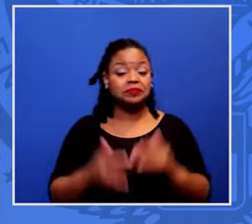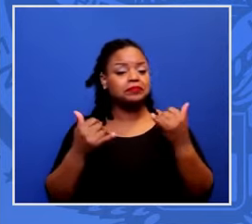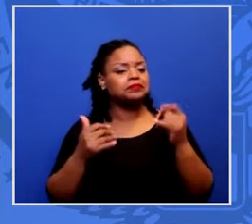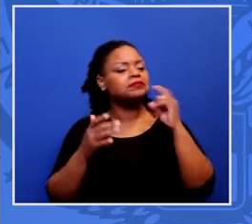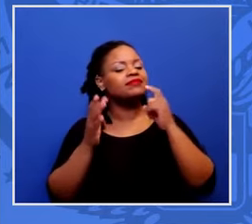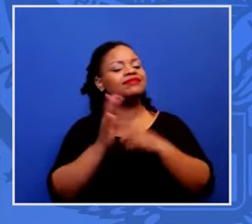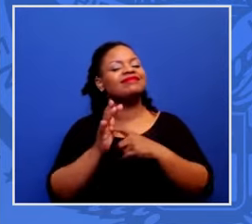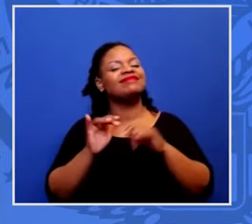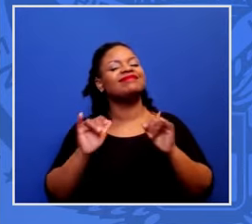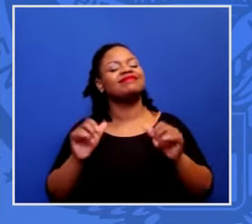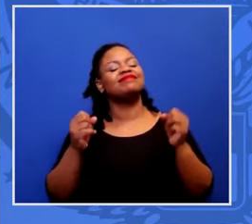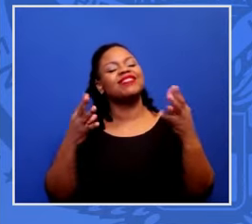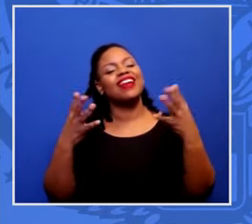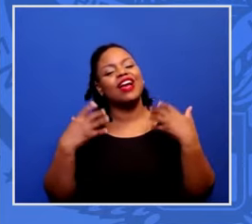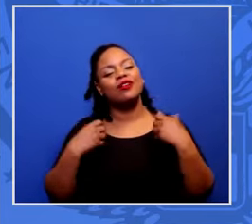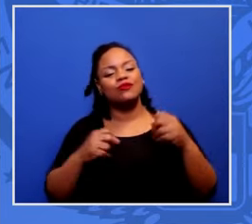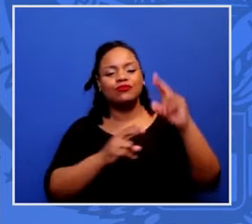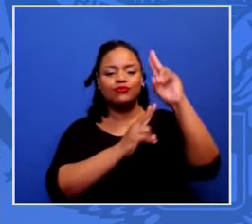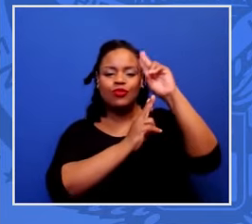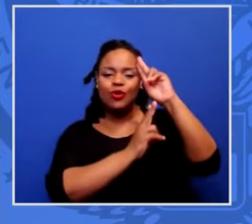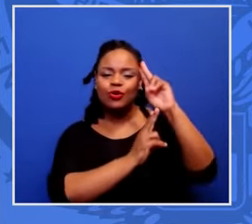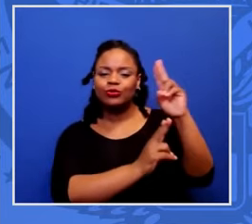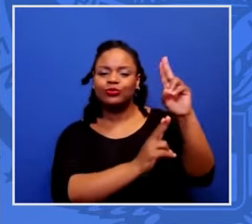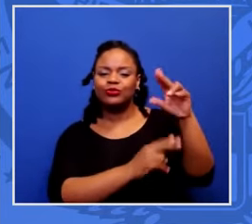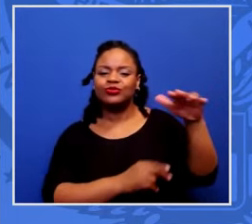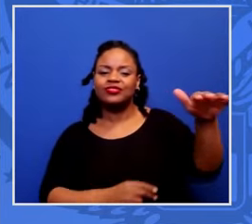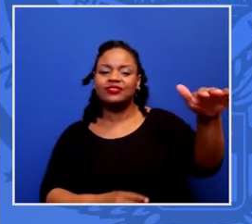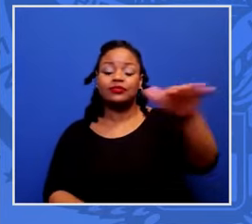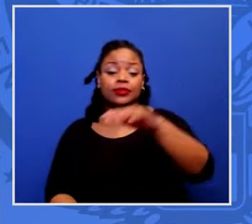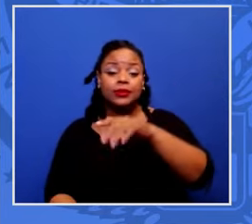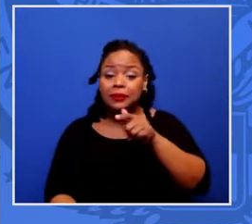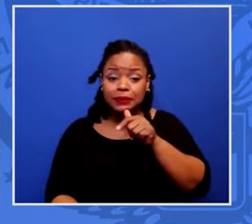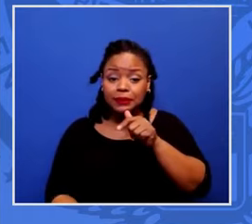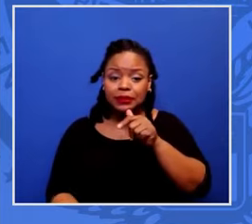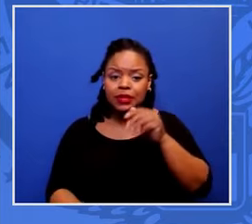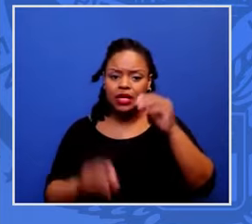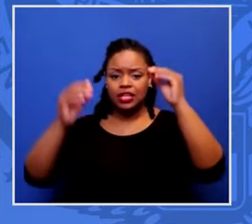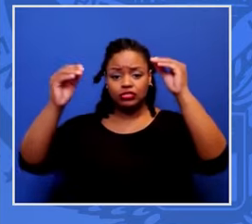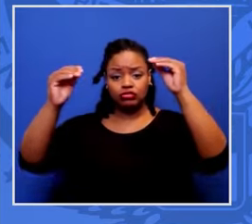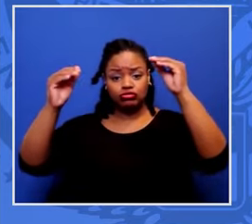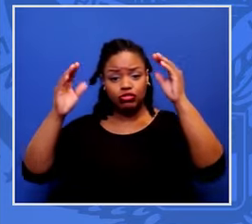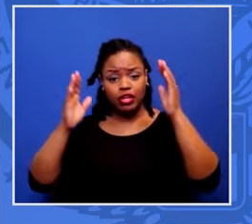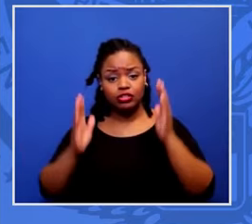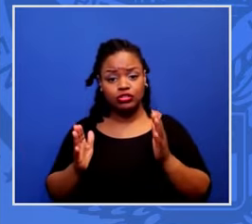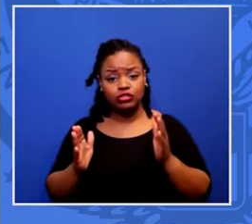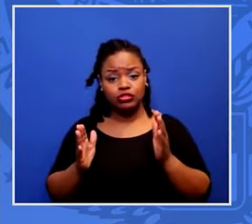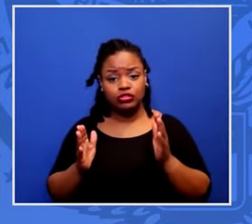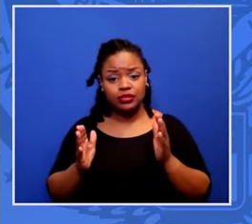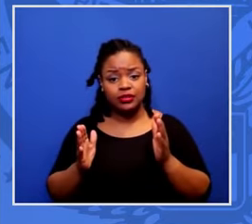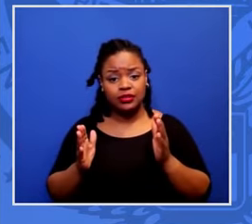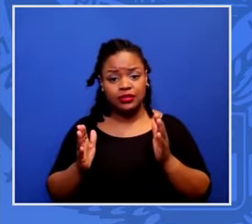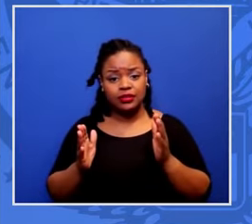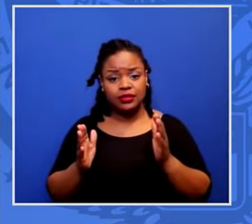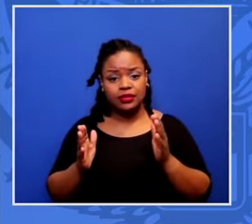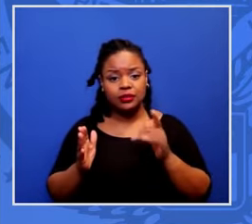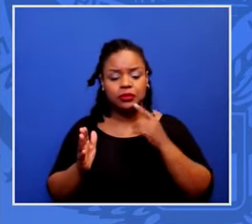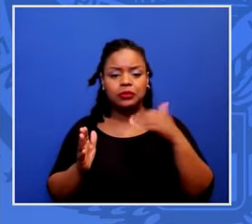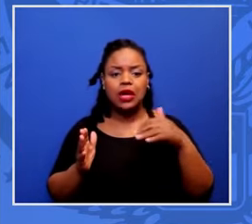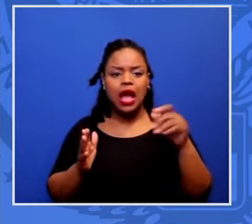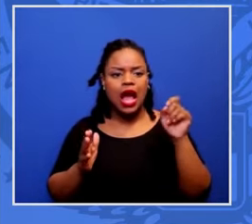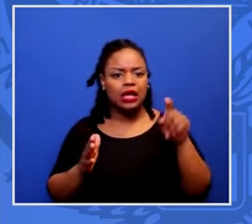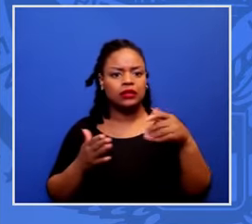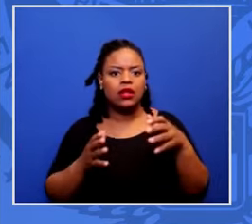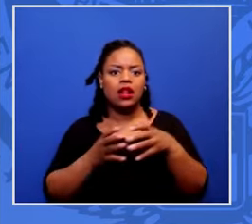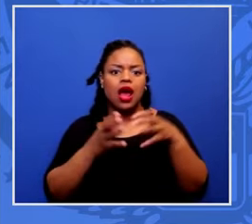our nation's educators. We have asked much of them over the last year, and they've overcome seemingly insurmountable challenges.